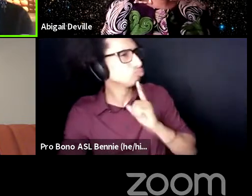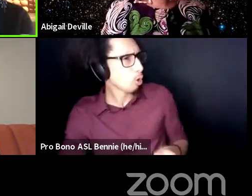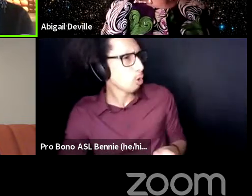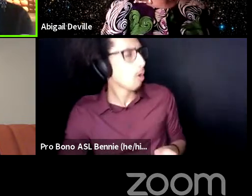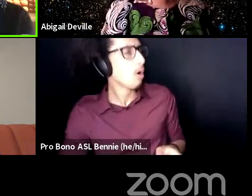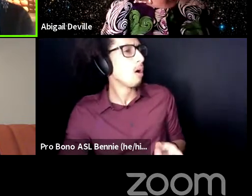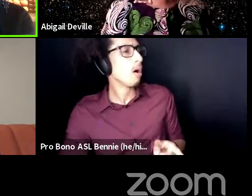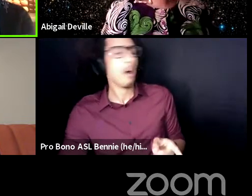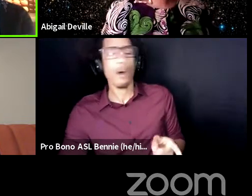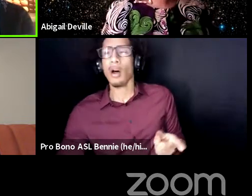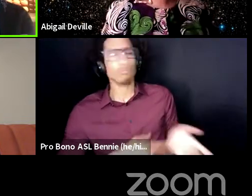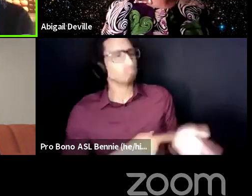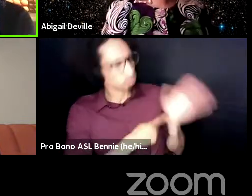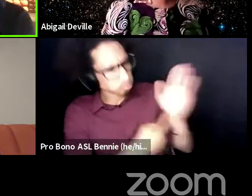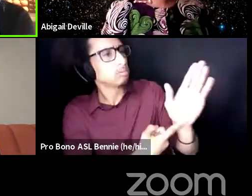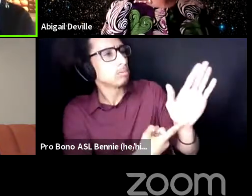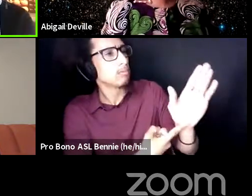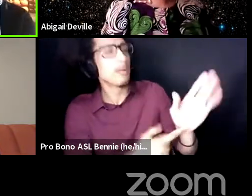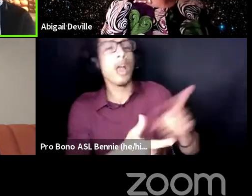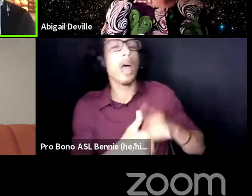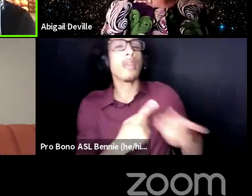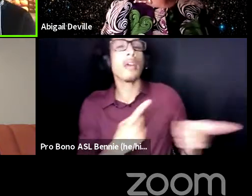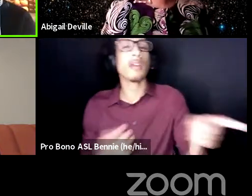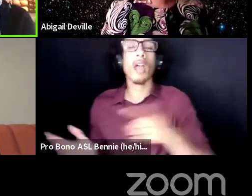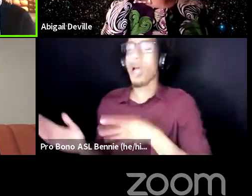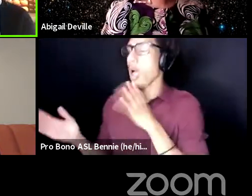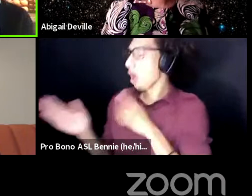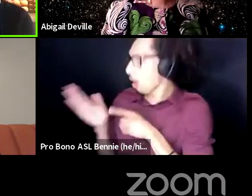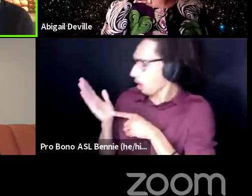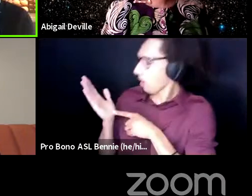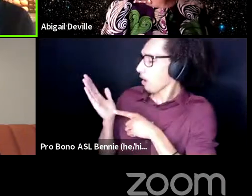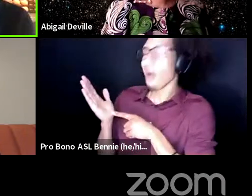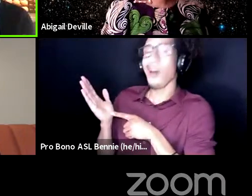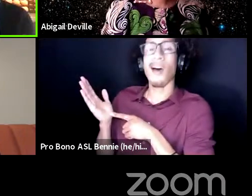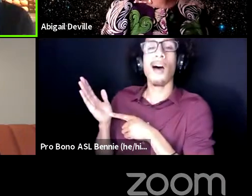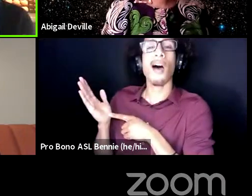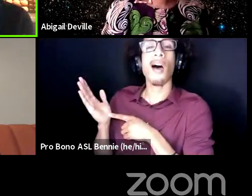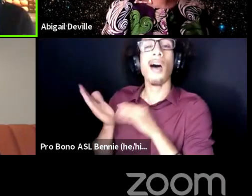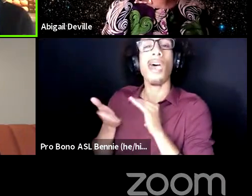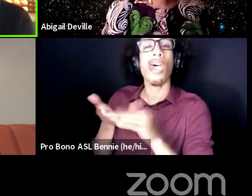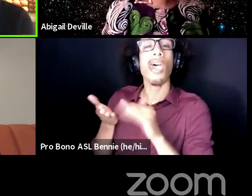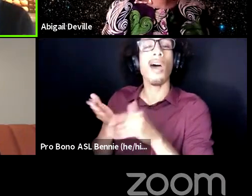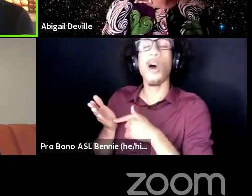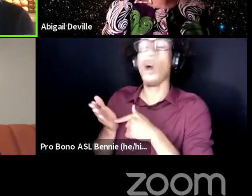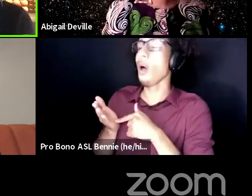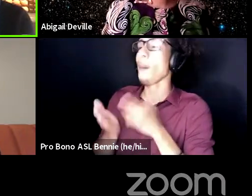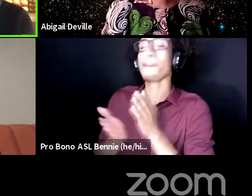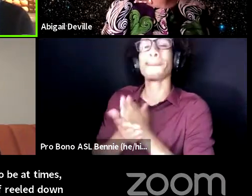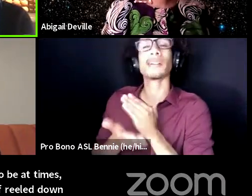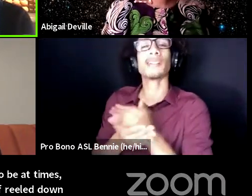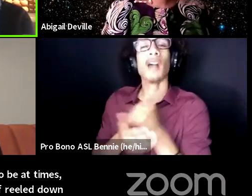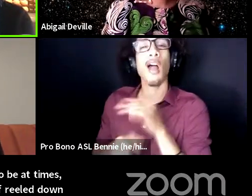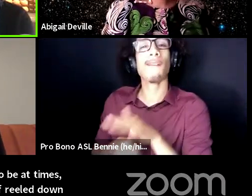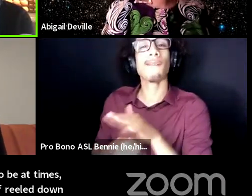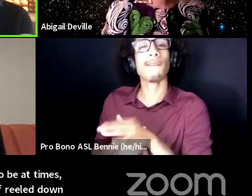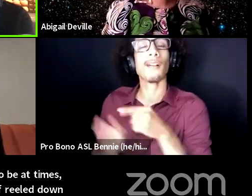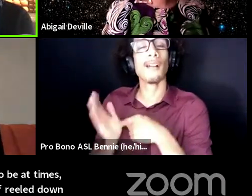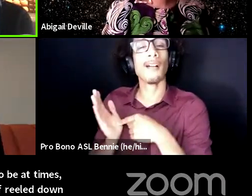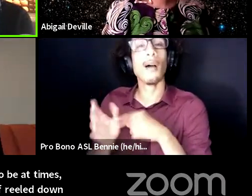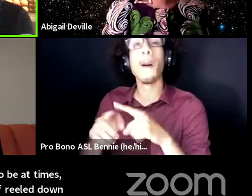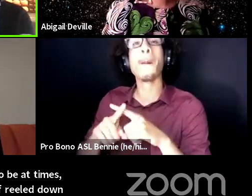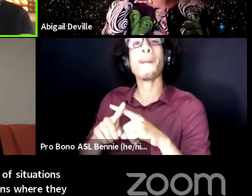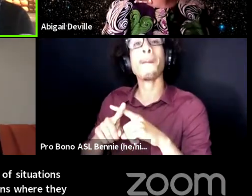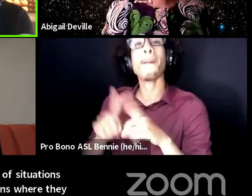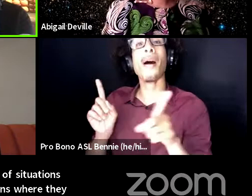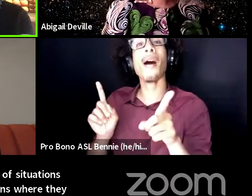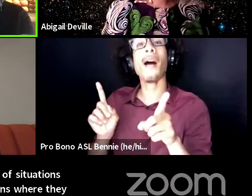oh, we don't have the budget for that. Yeah, but then there you, are all sorts but of you, constraints. There's constraints, but then you see them doing sort of amazing things with other